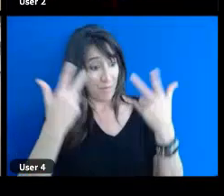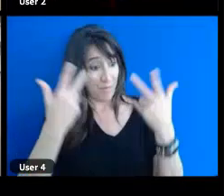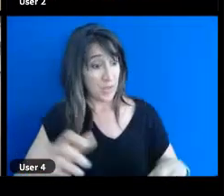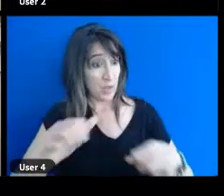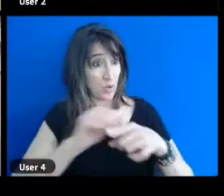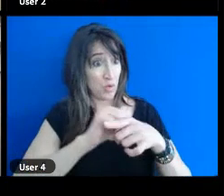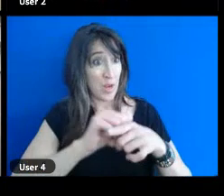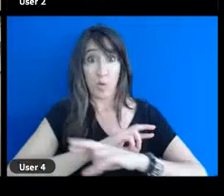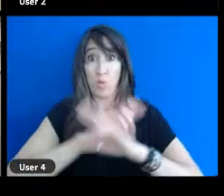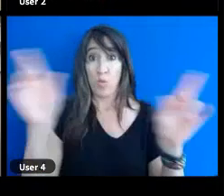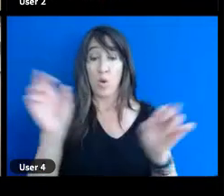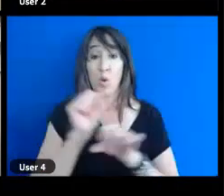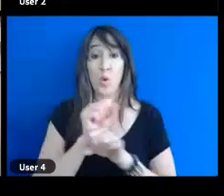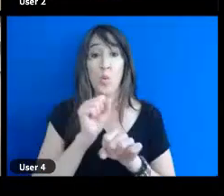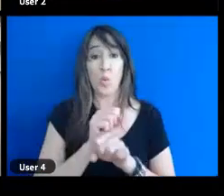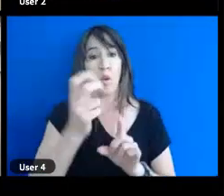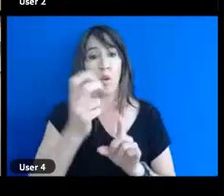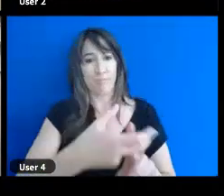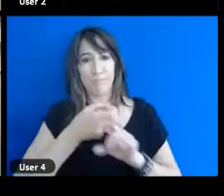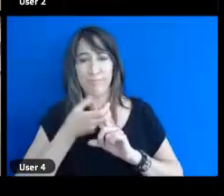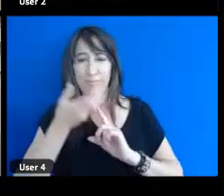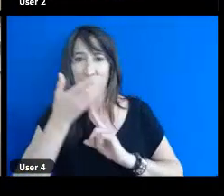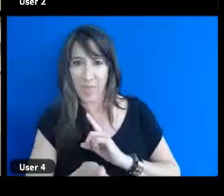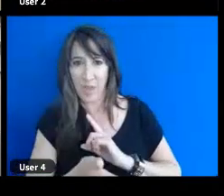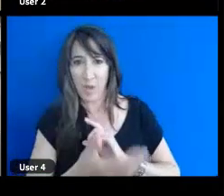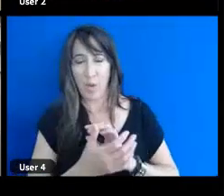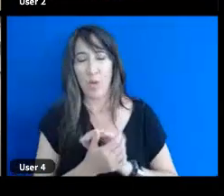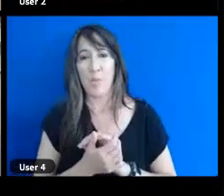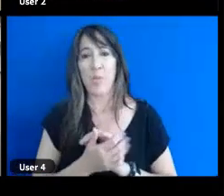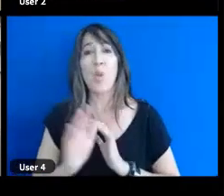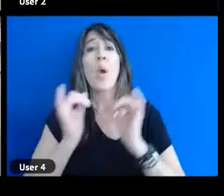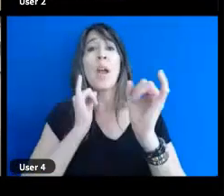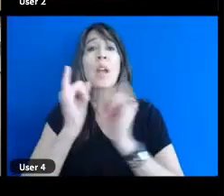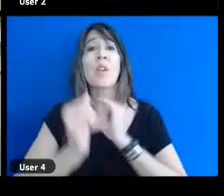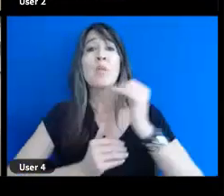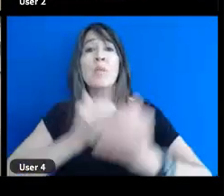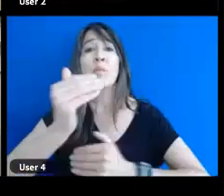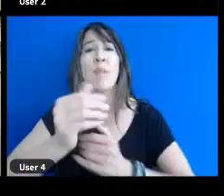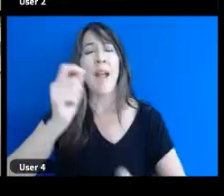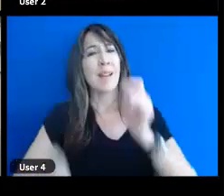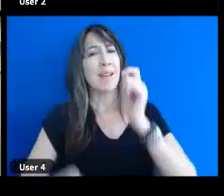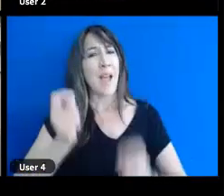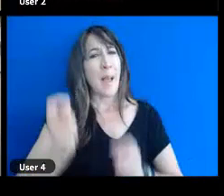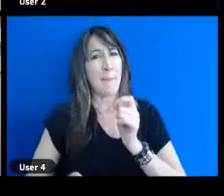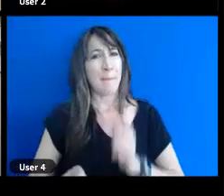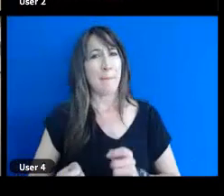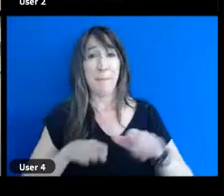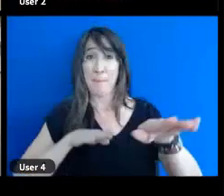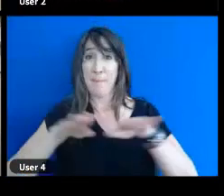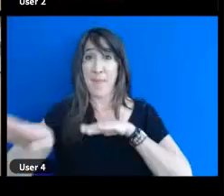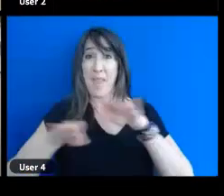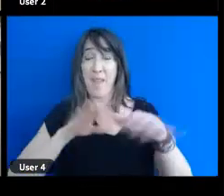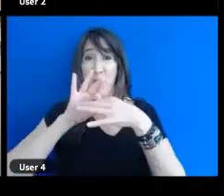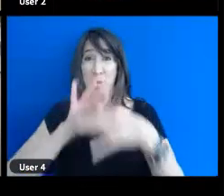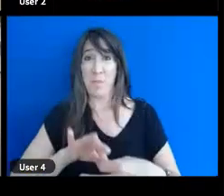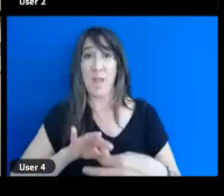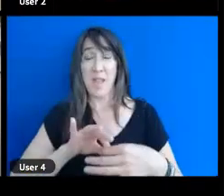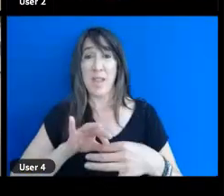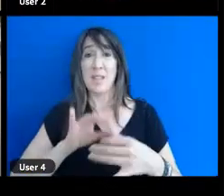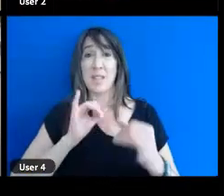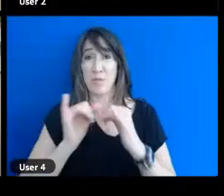your organizations, and then hire from that candidate pool when people have finished their training. Adapt your interviews and